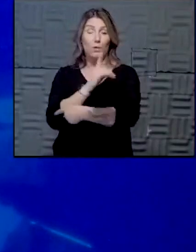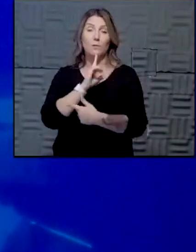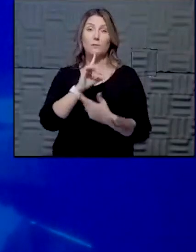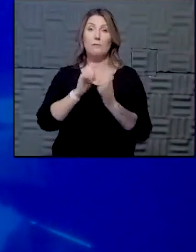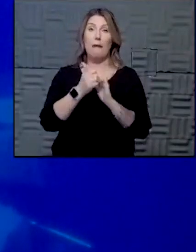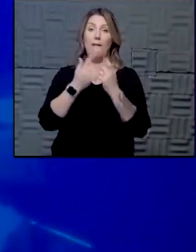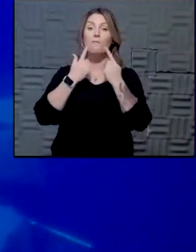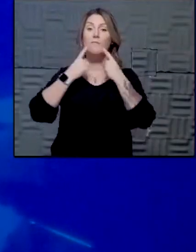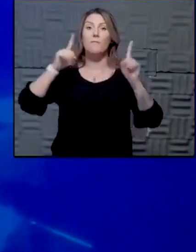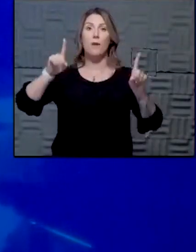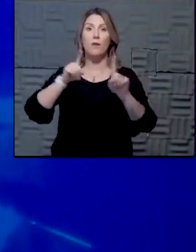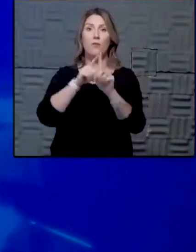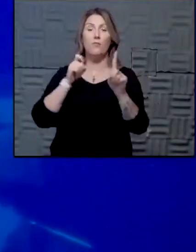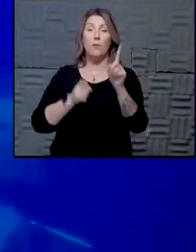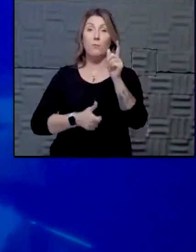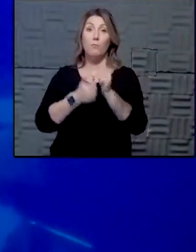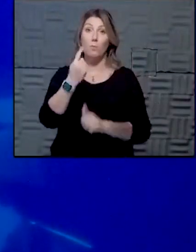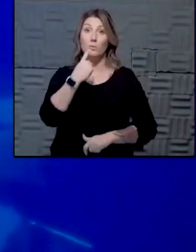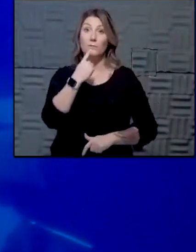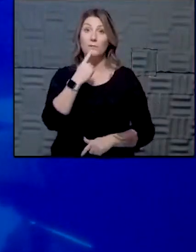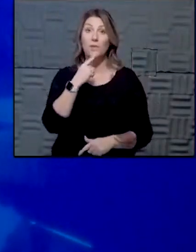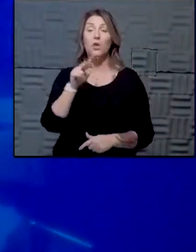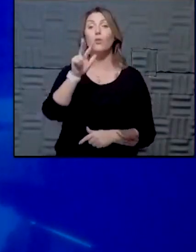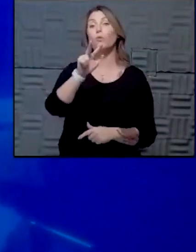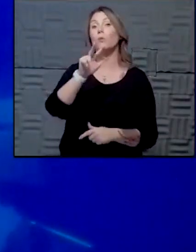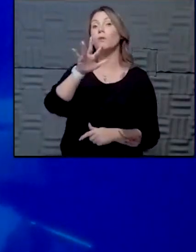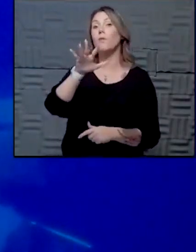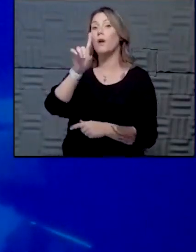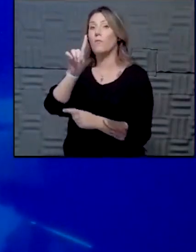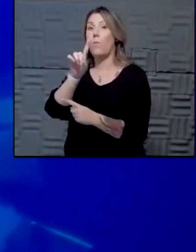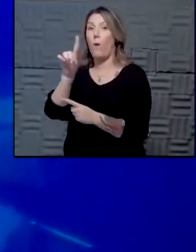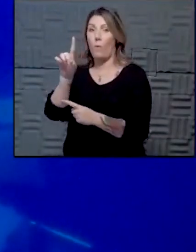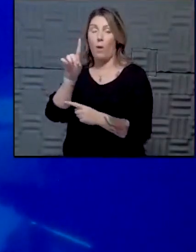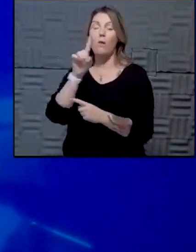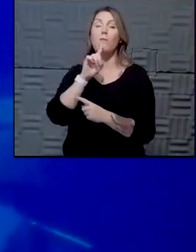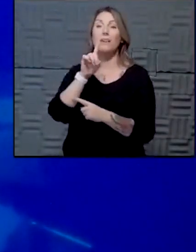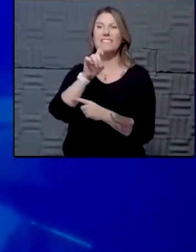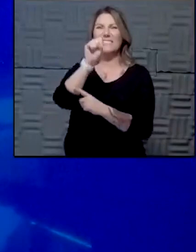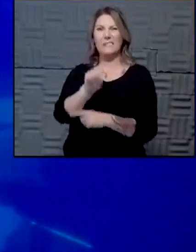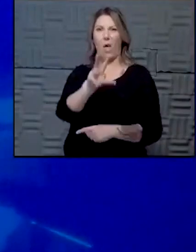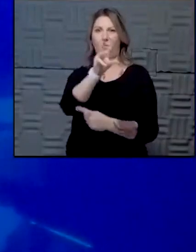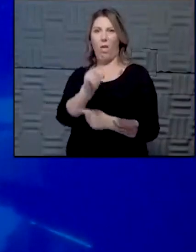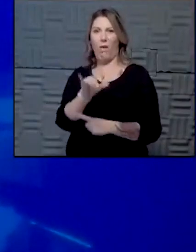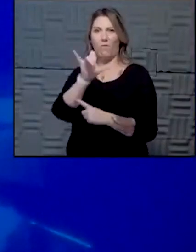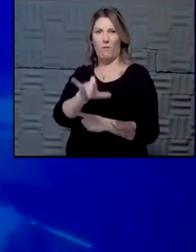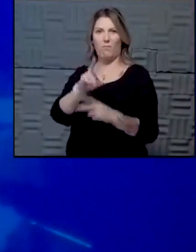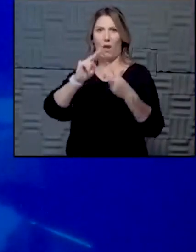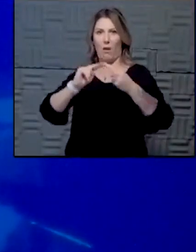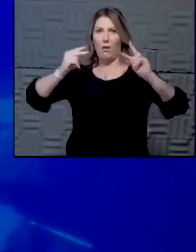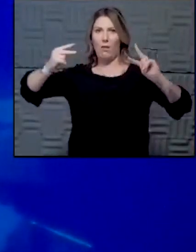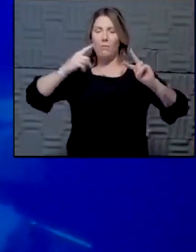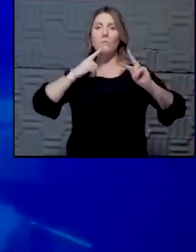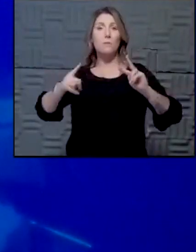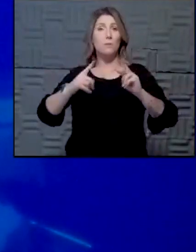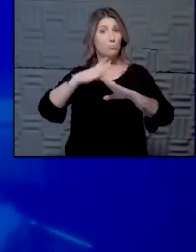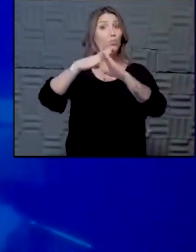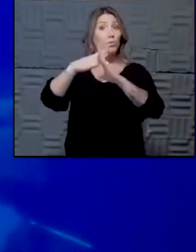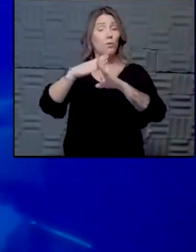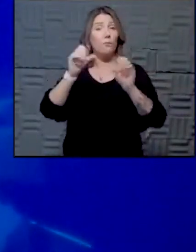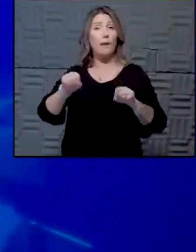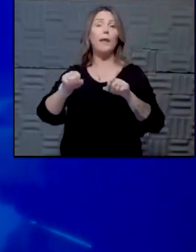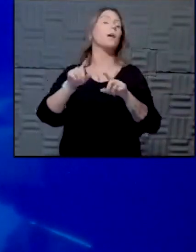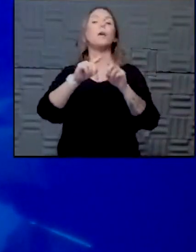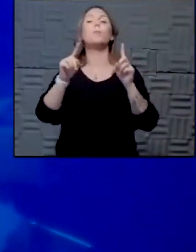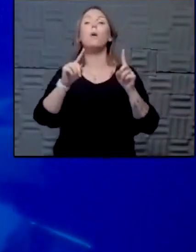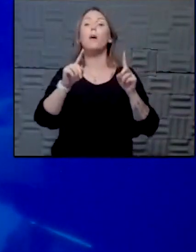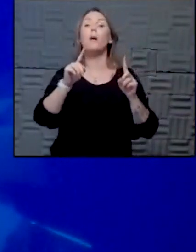effective it is against the most serious of the variant, the 351 from the South African variant. And but on the other hand, the vaccines